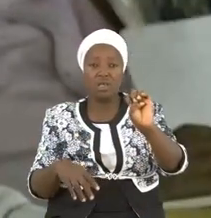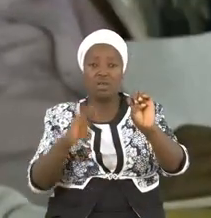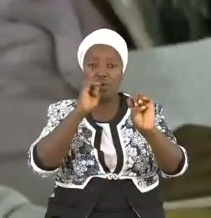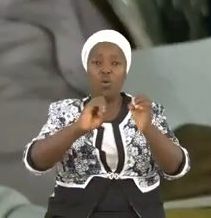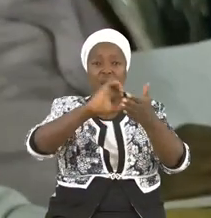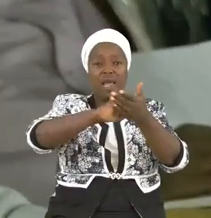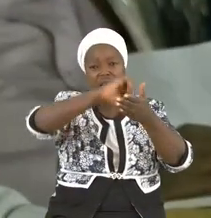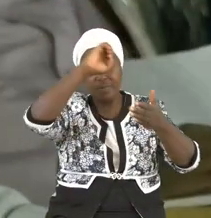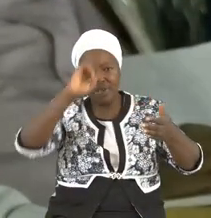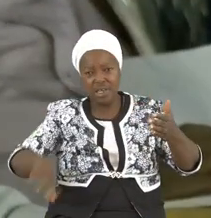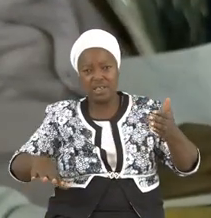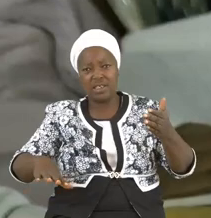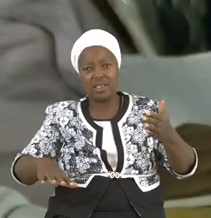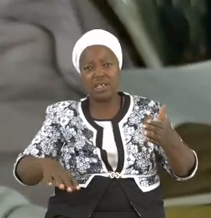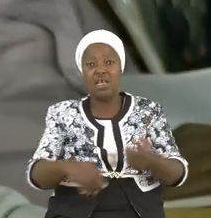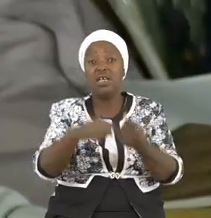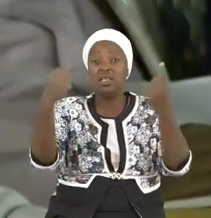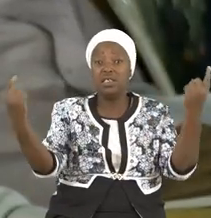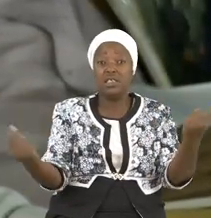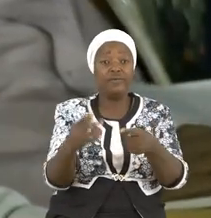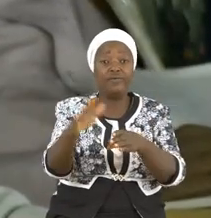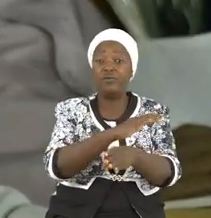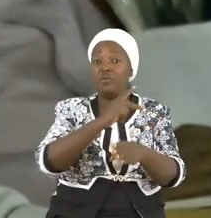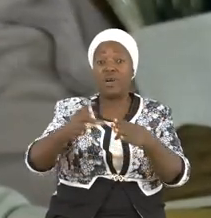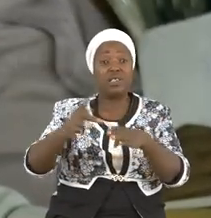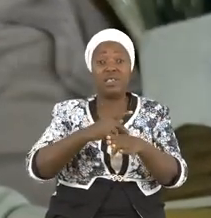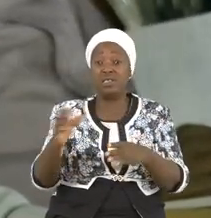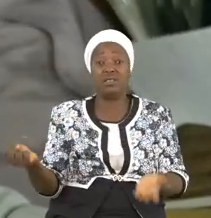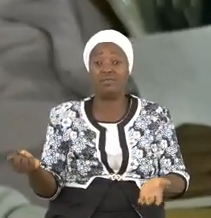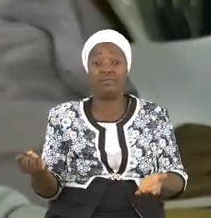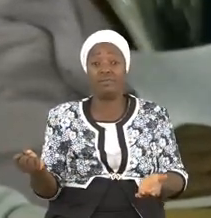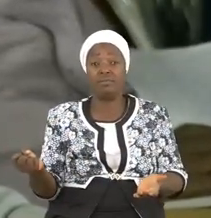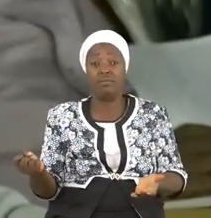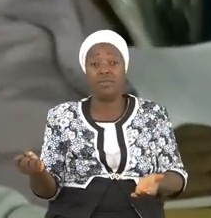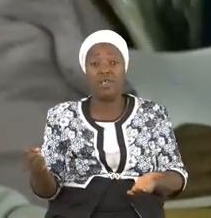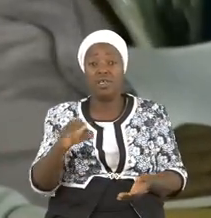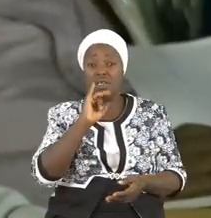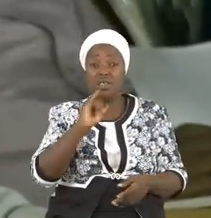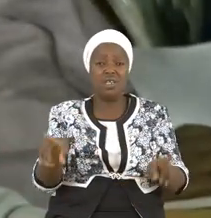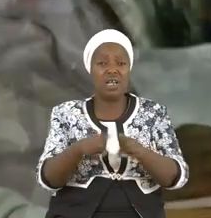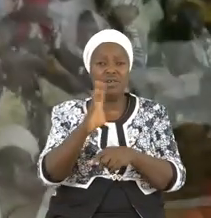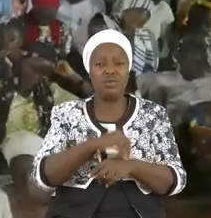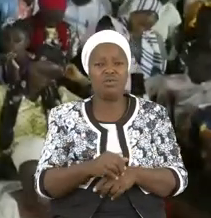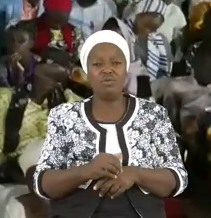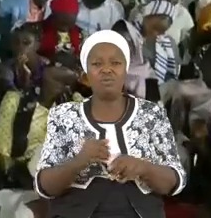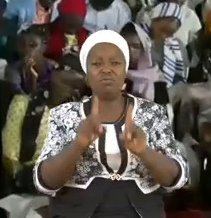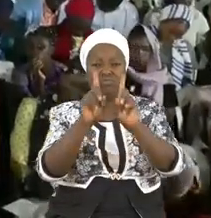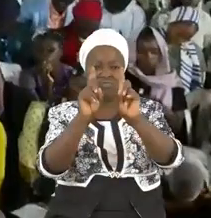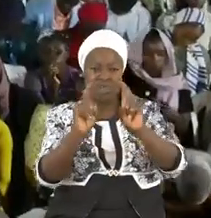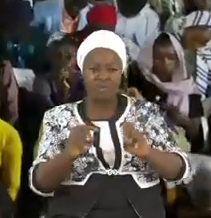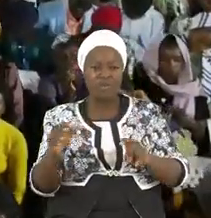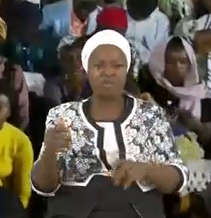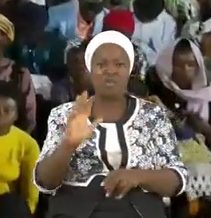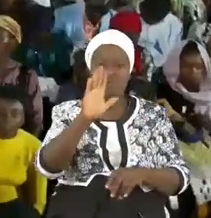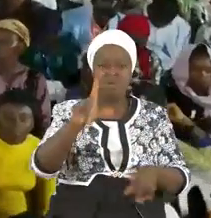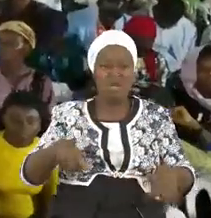practices. It's like you look at the practice of your life. You look at all the activities of your life. You